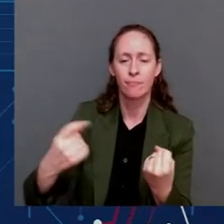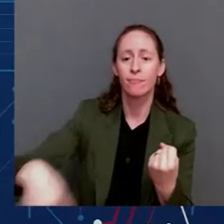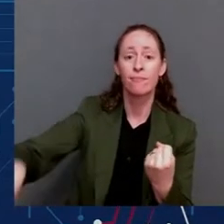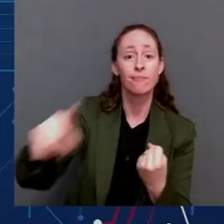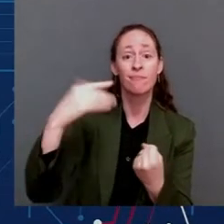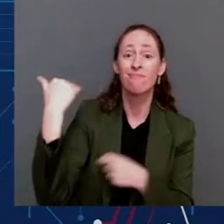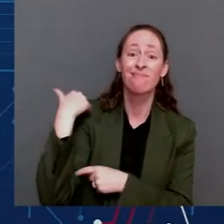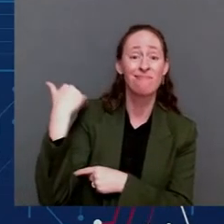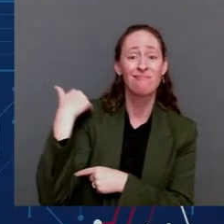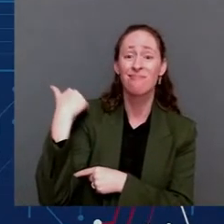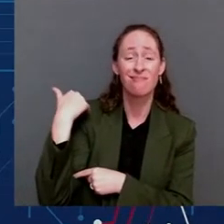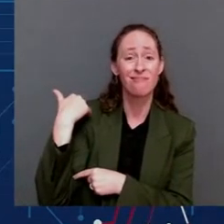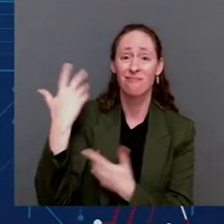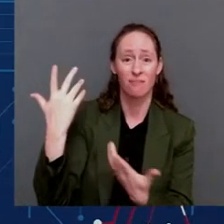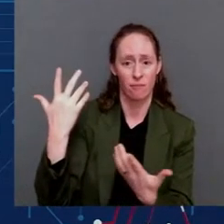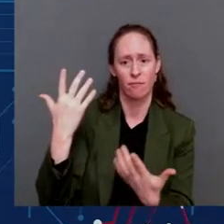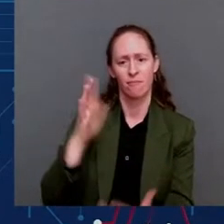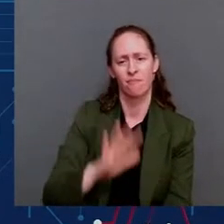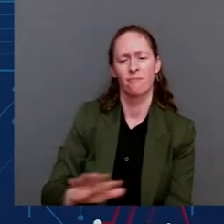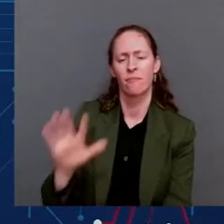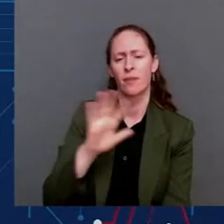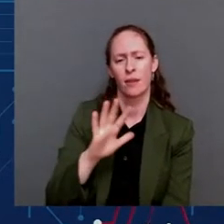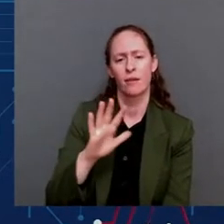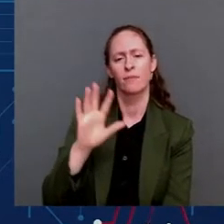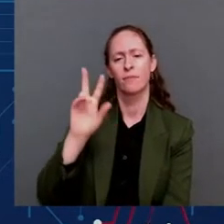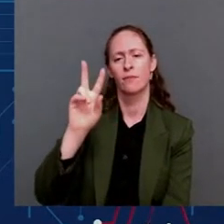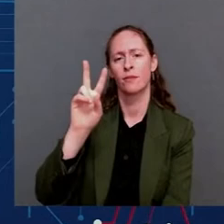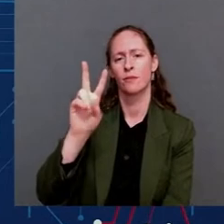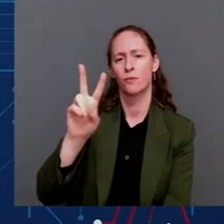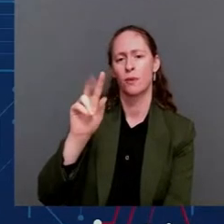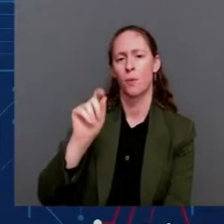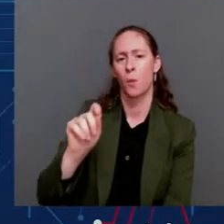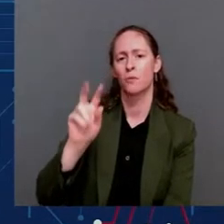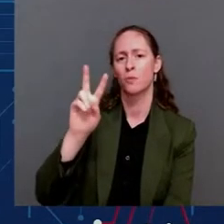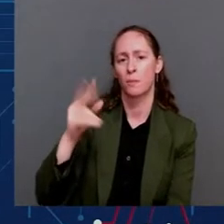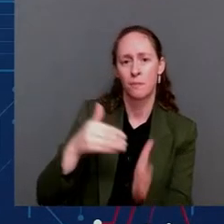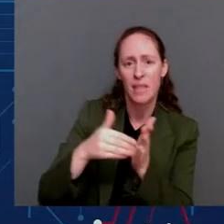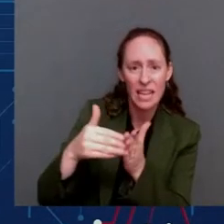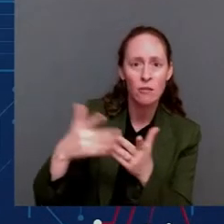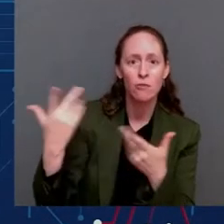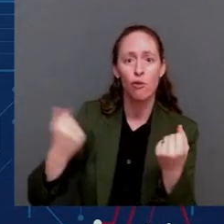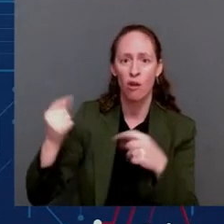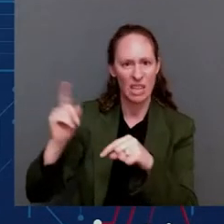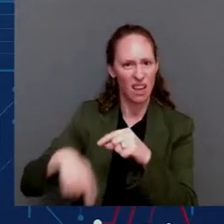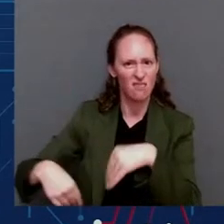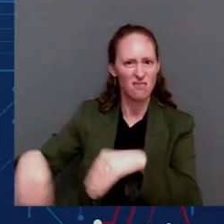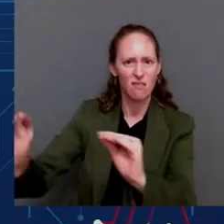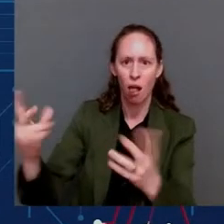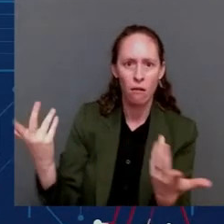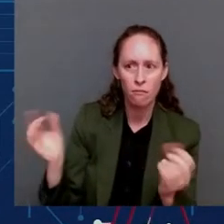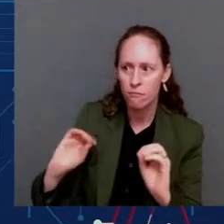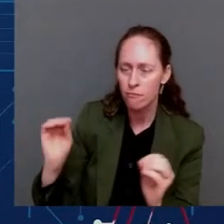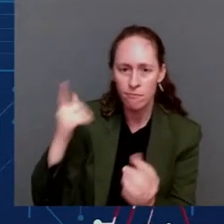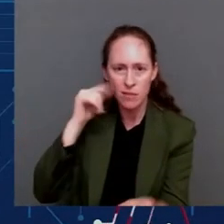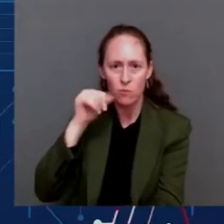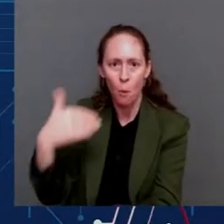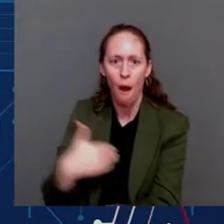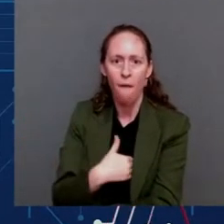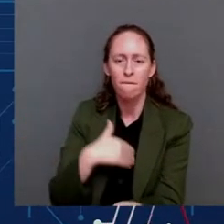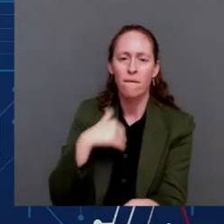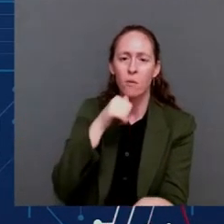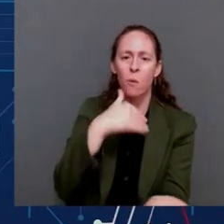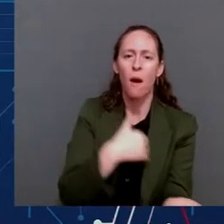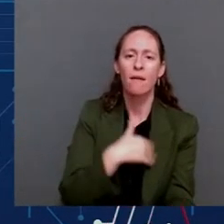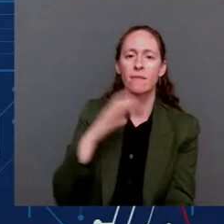vehicles, equaling over 3,000 days. But there are signs of hope, and that's what this is all about. Since I took office, we have